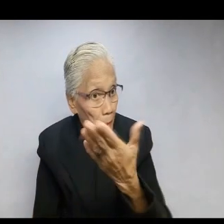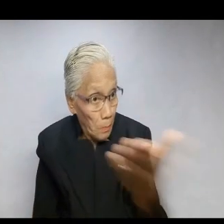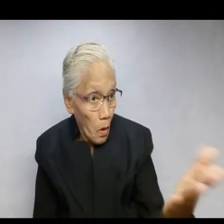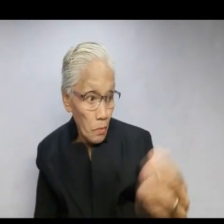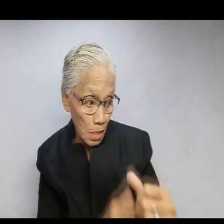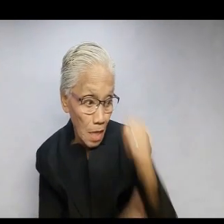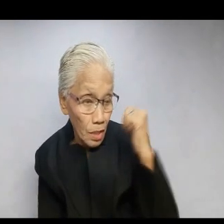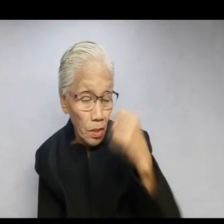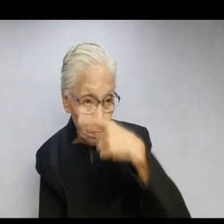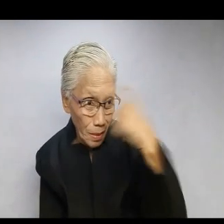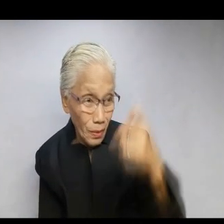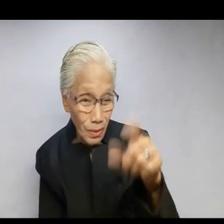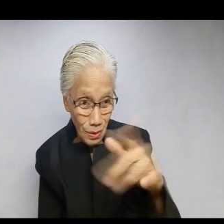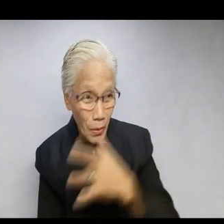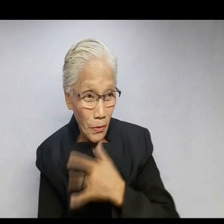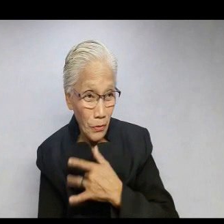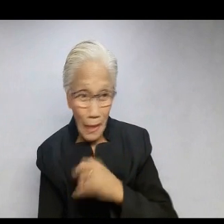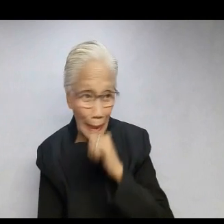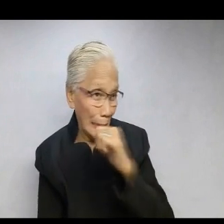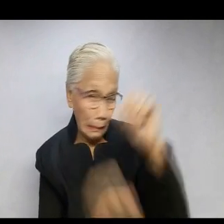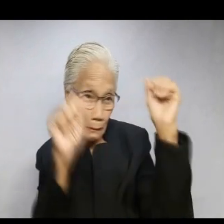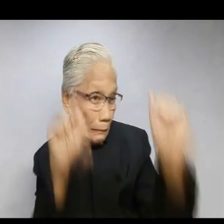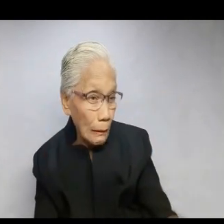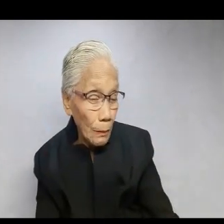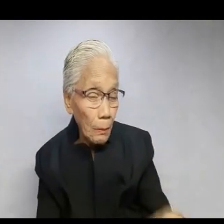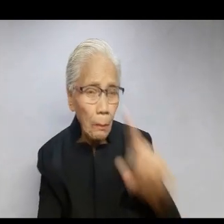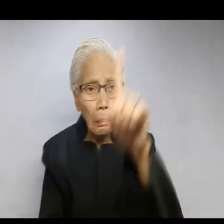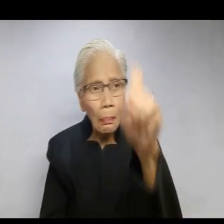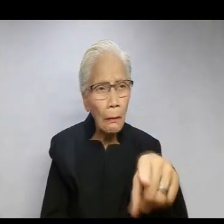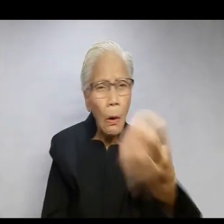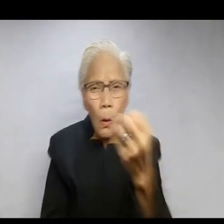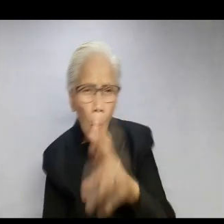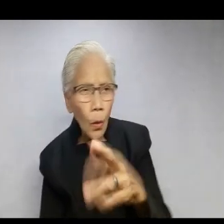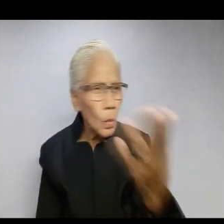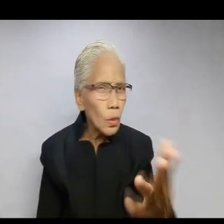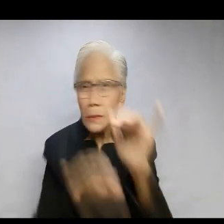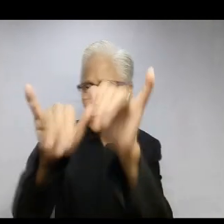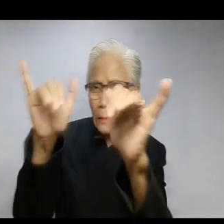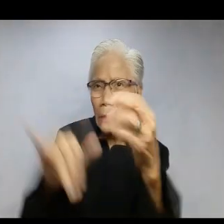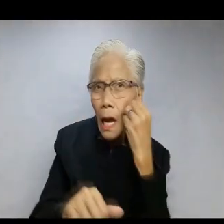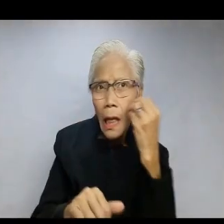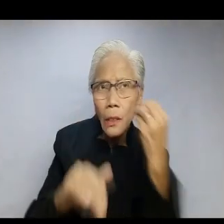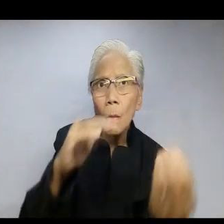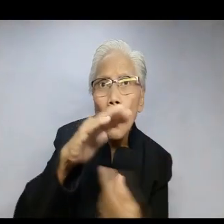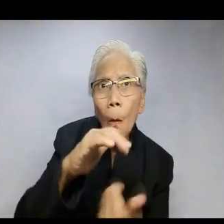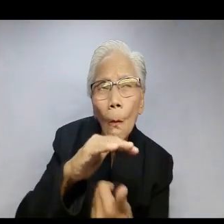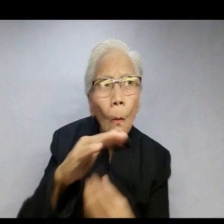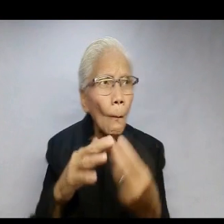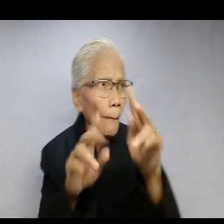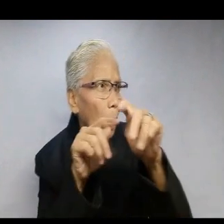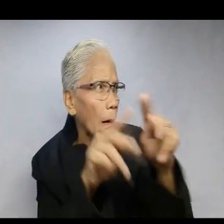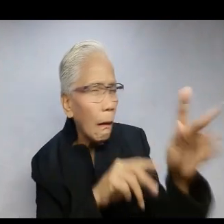overcome. Do you fear rejection because you feel inadequate? Do you stay in your home